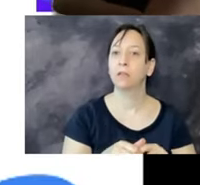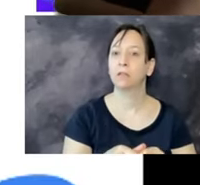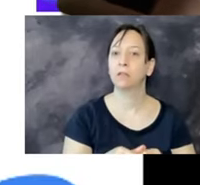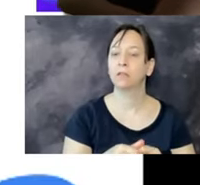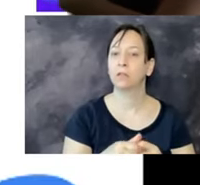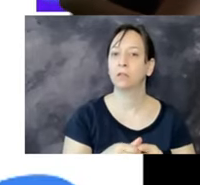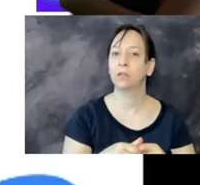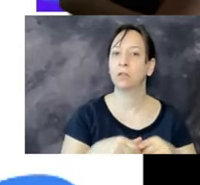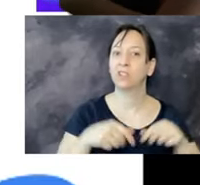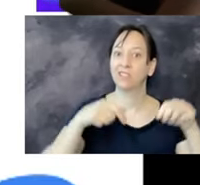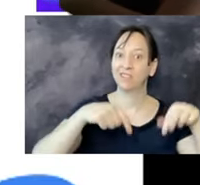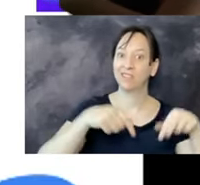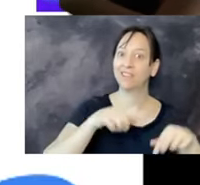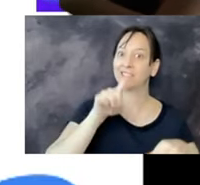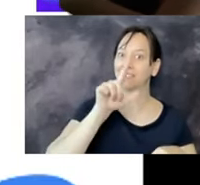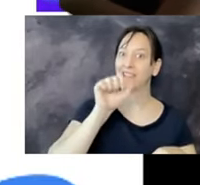Lab, which is if you